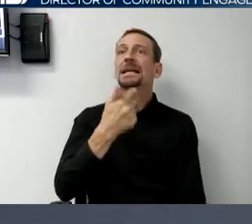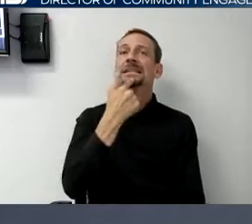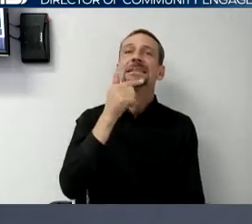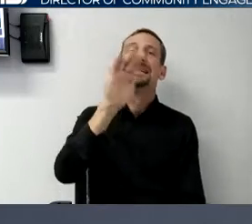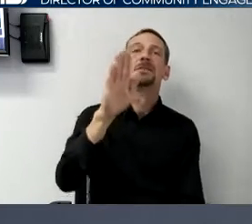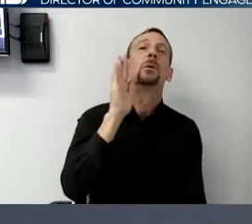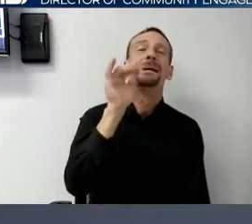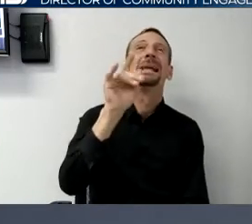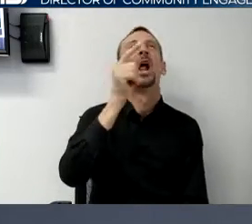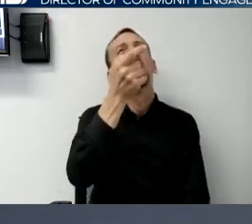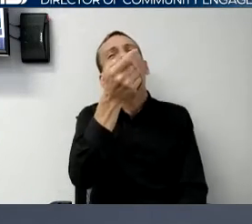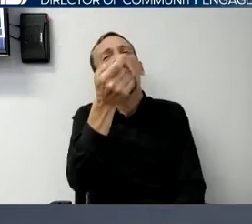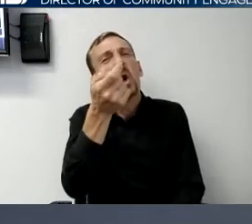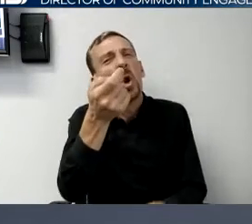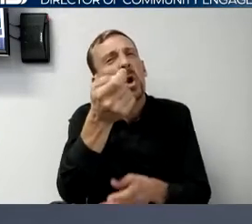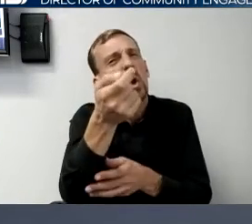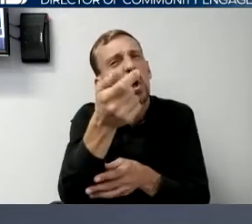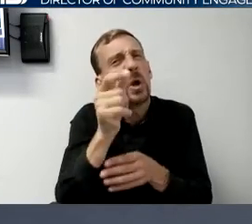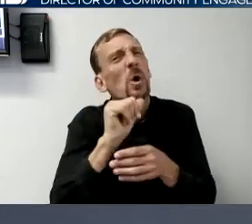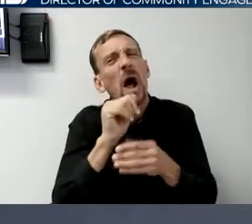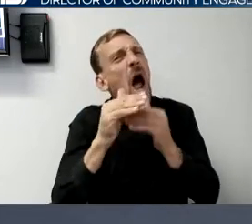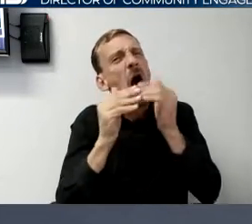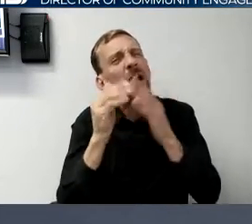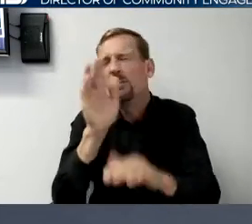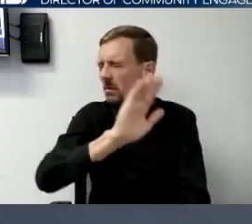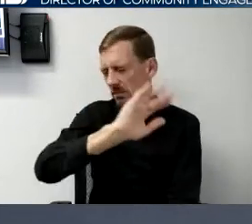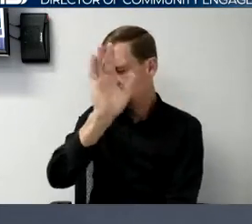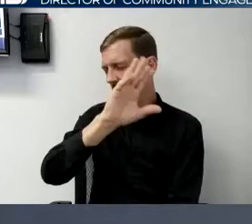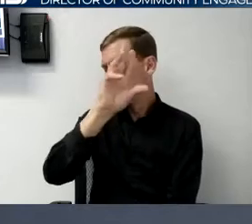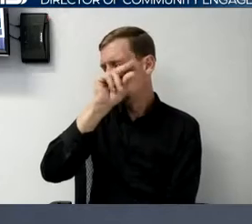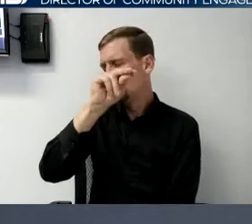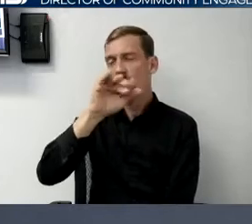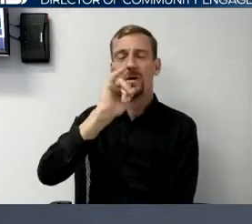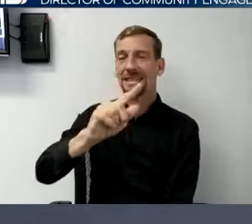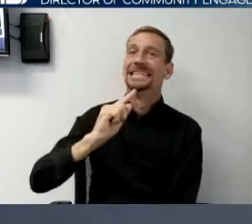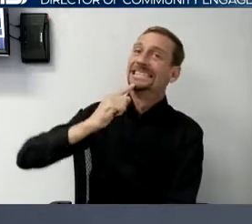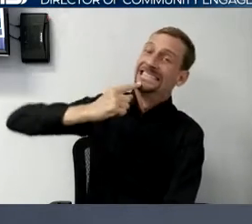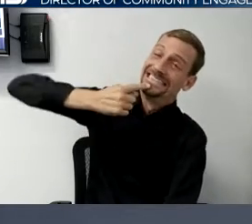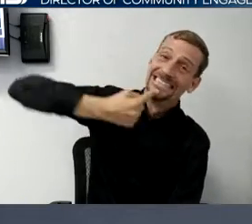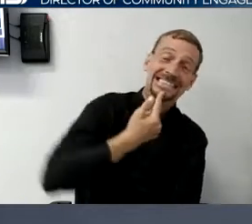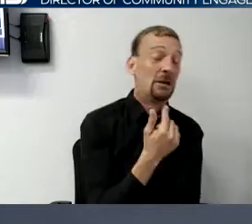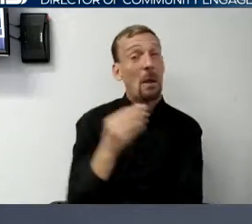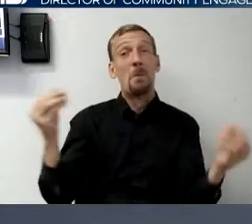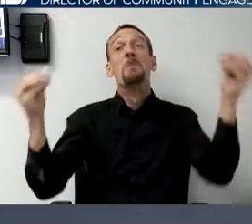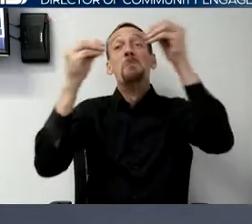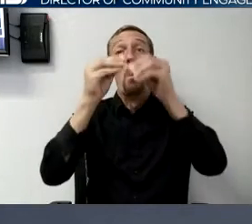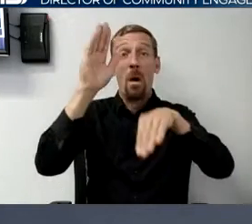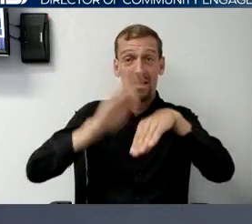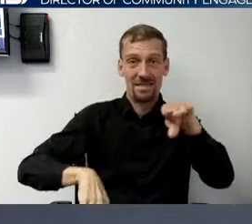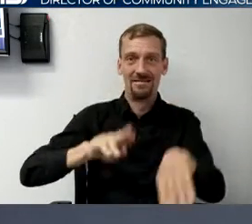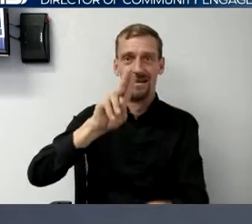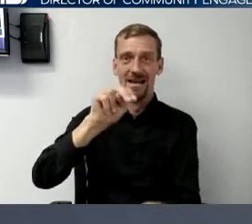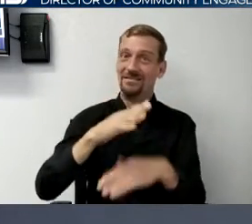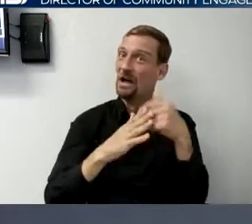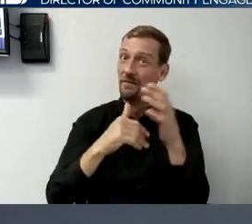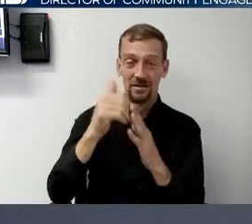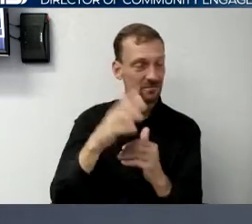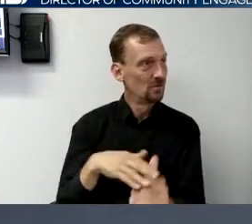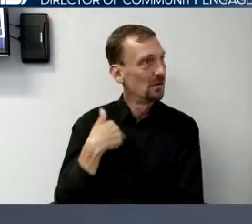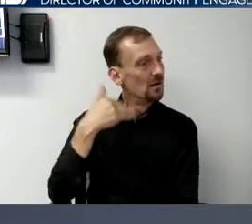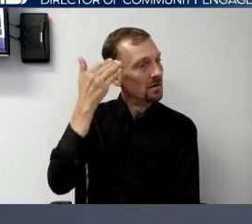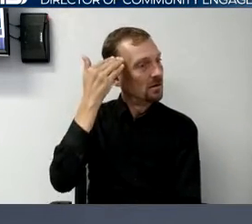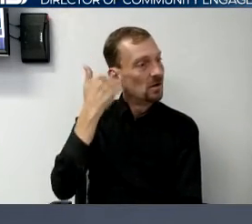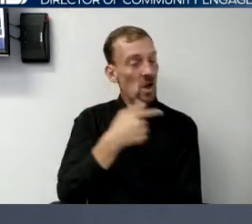be a bit uncomfortable. No, that is an understatement. It is more than uncomfortable. So I think we're all